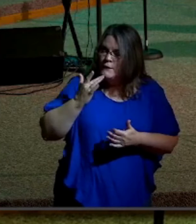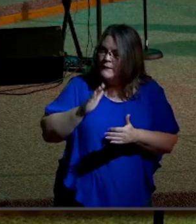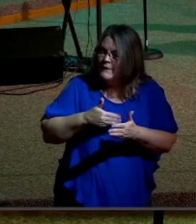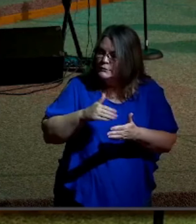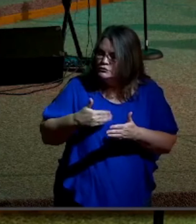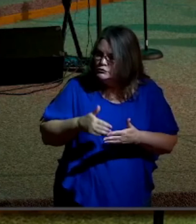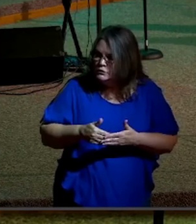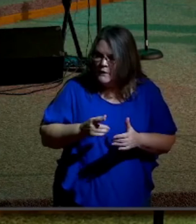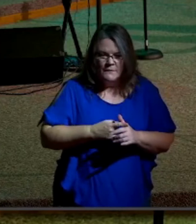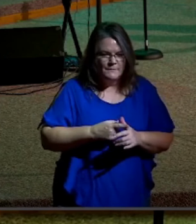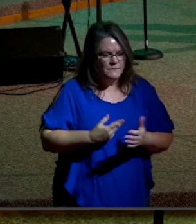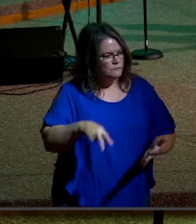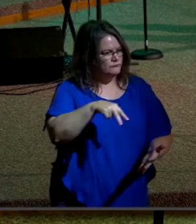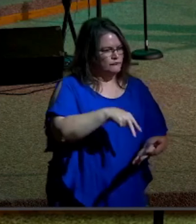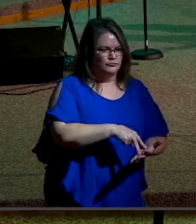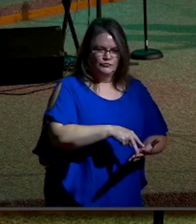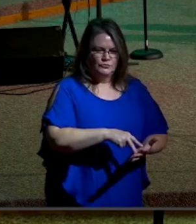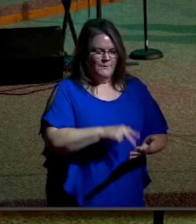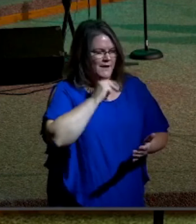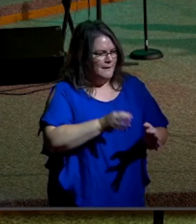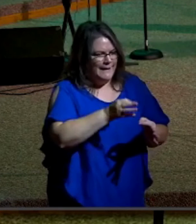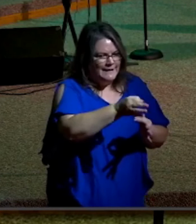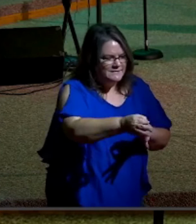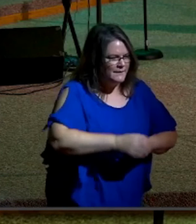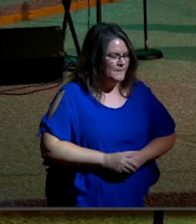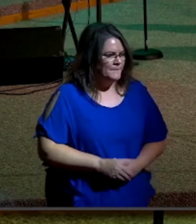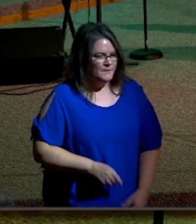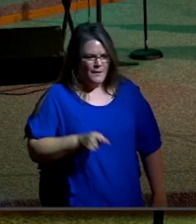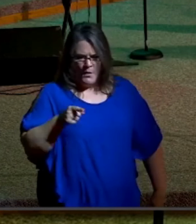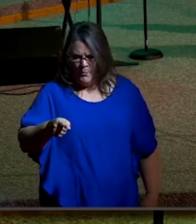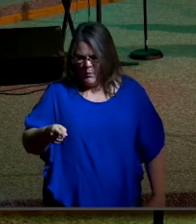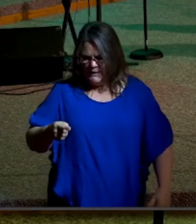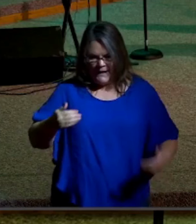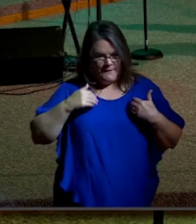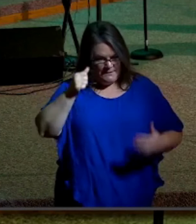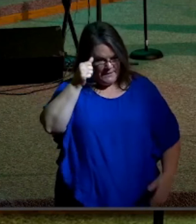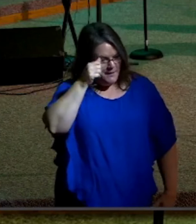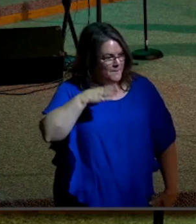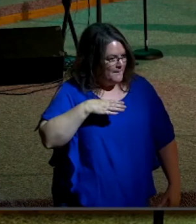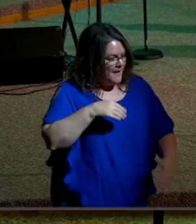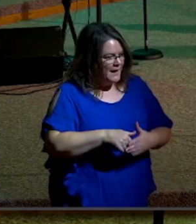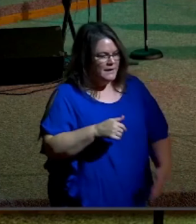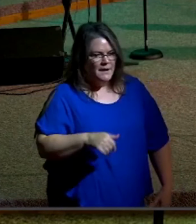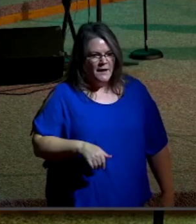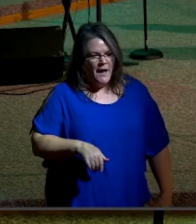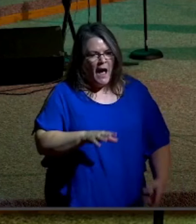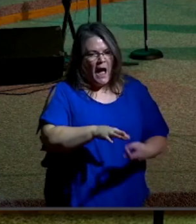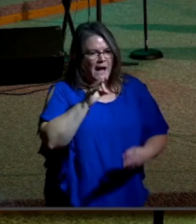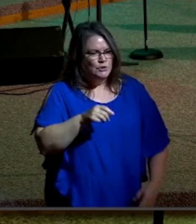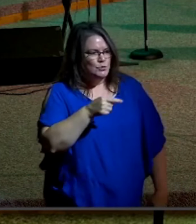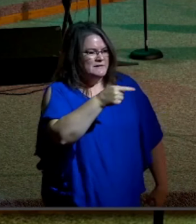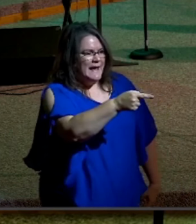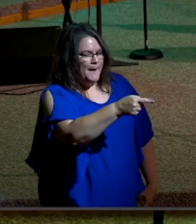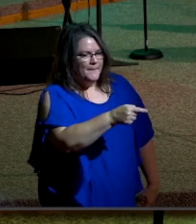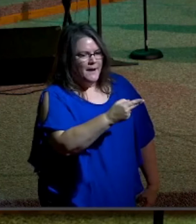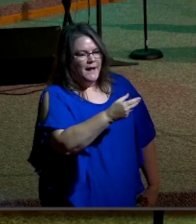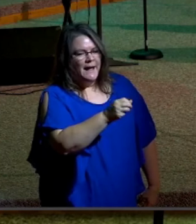without any hesitation, and she pointed at the young man in the crowd and said, I pick him.